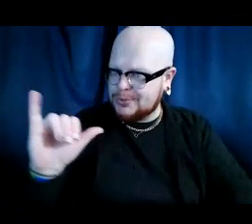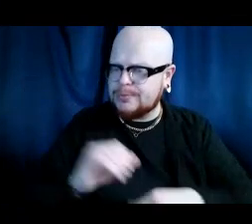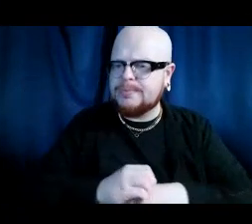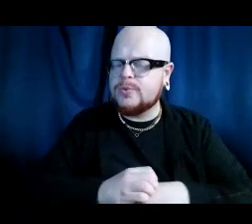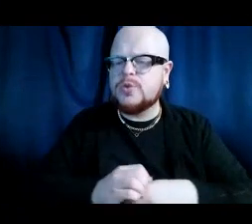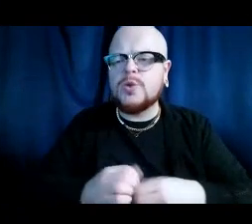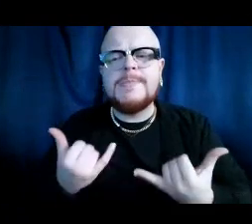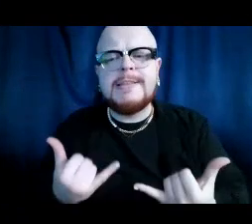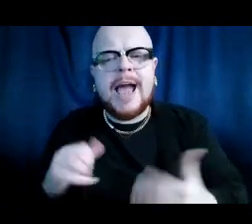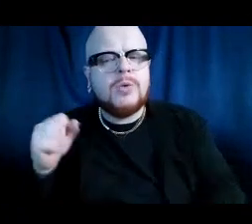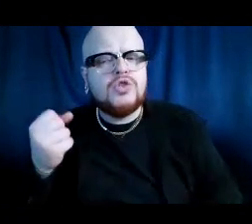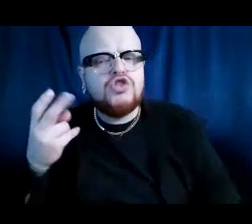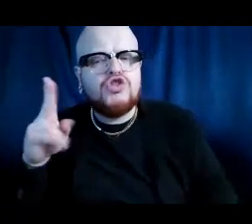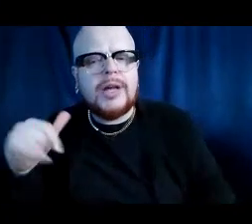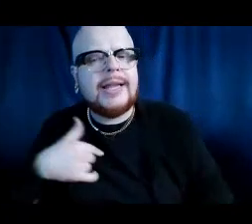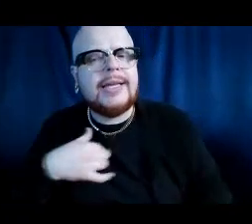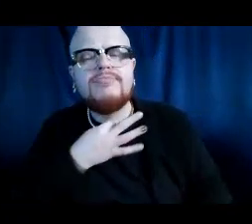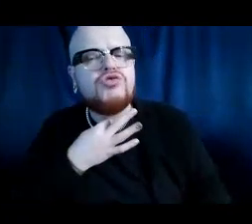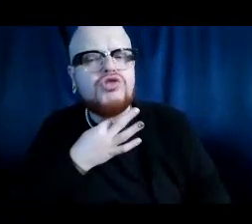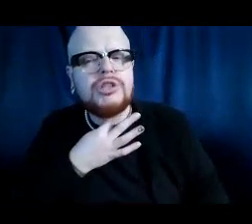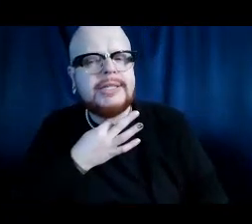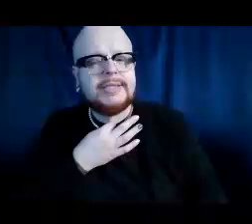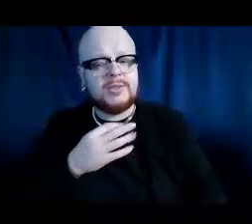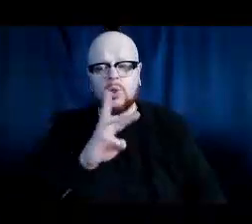continue to consider accessibility?